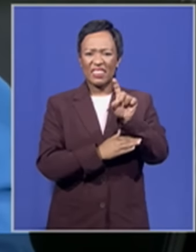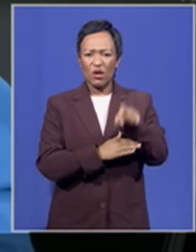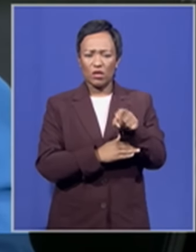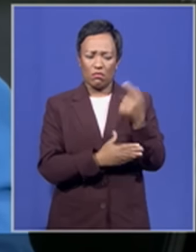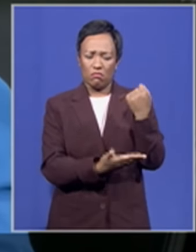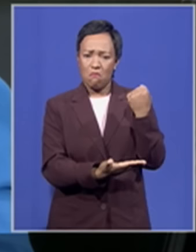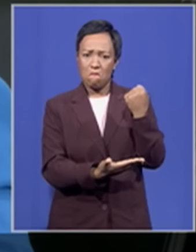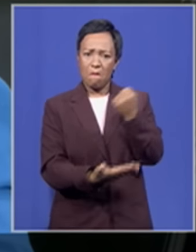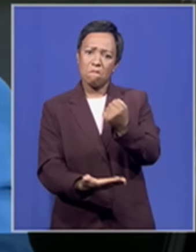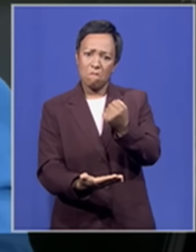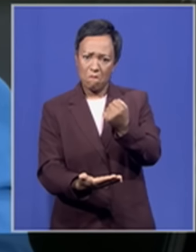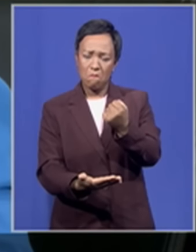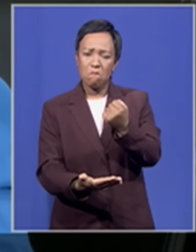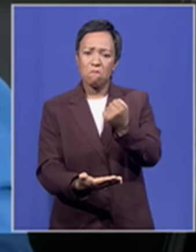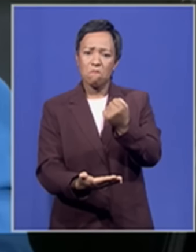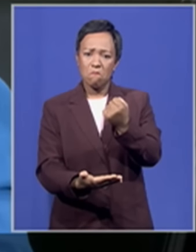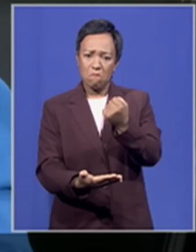whereby he